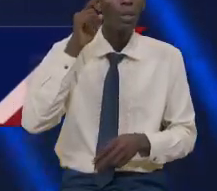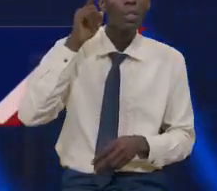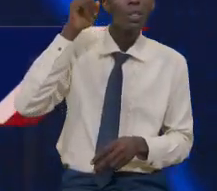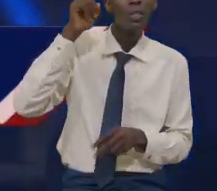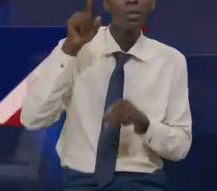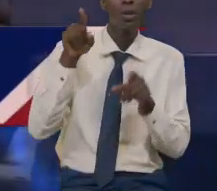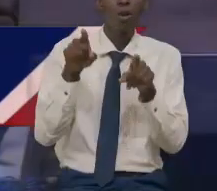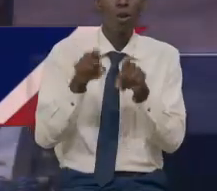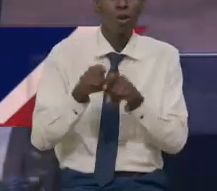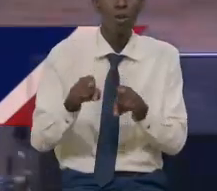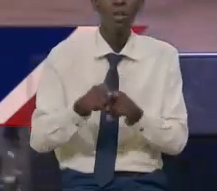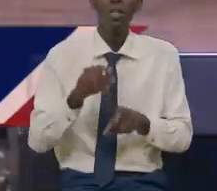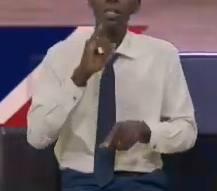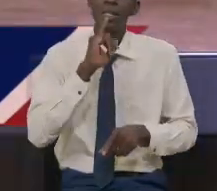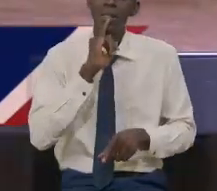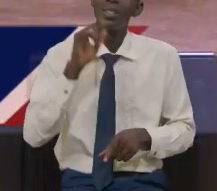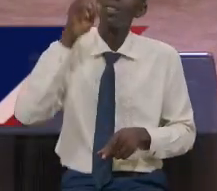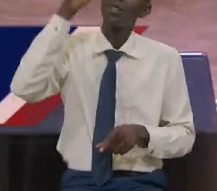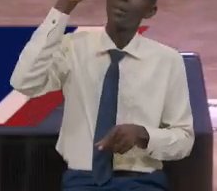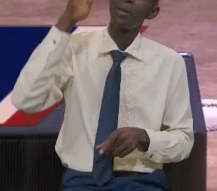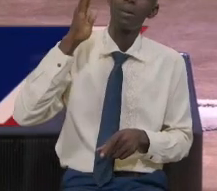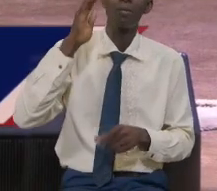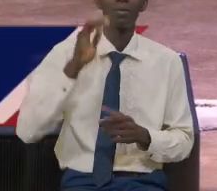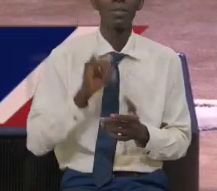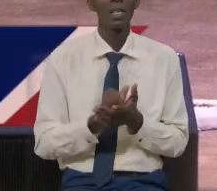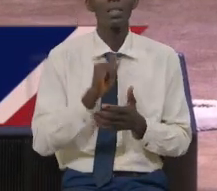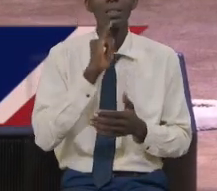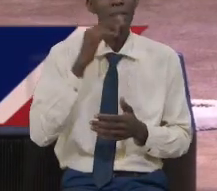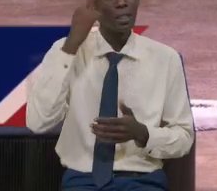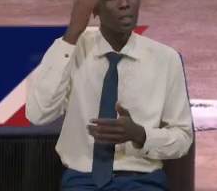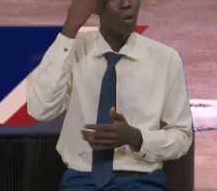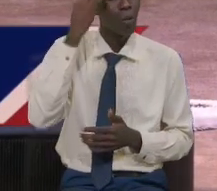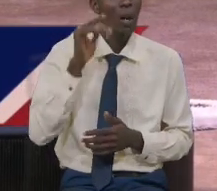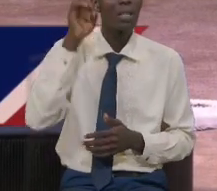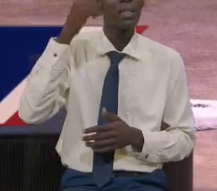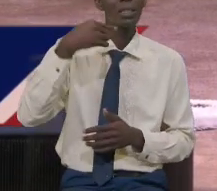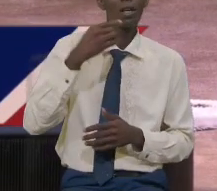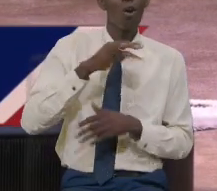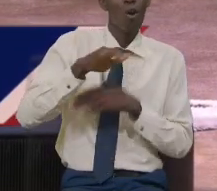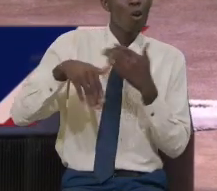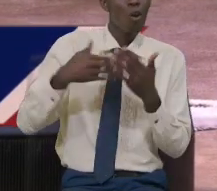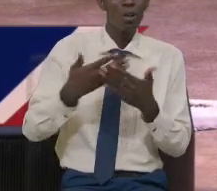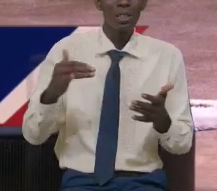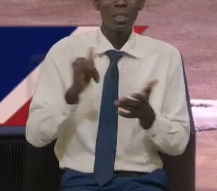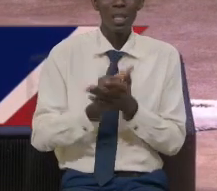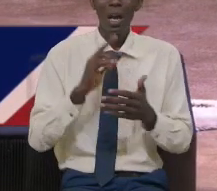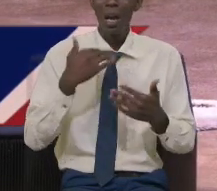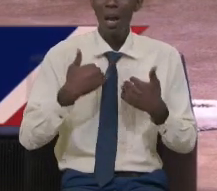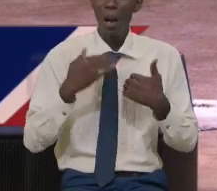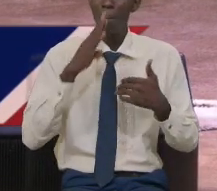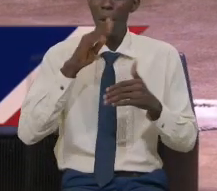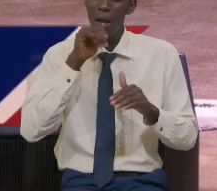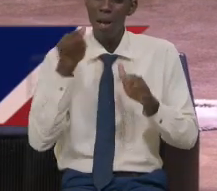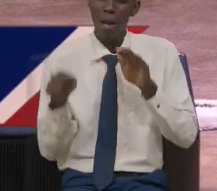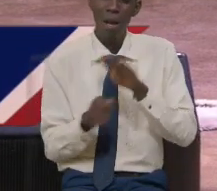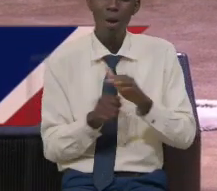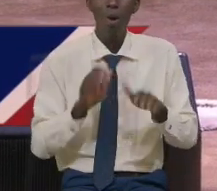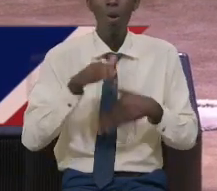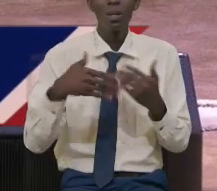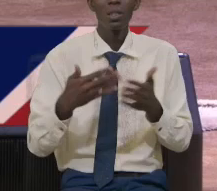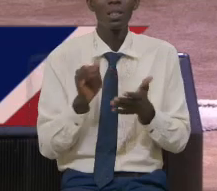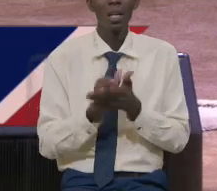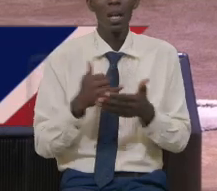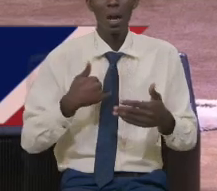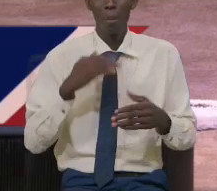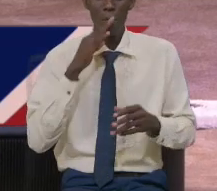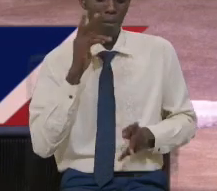also is God. That's the reason he said, all the things that were hidden, all the things that have been kept